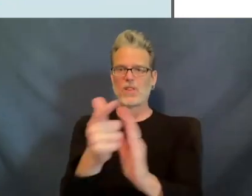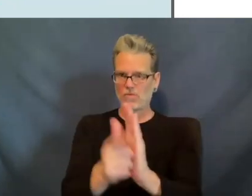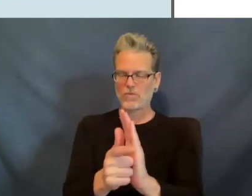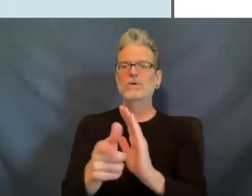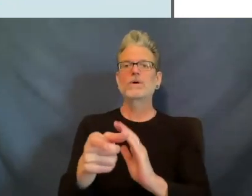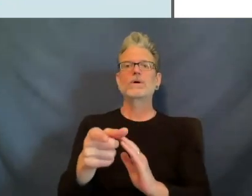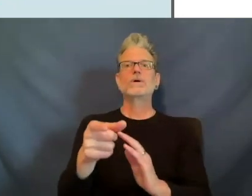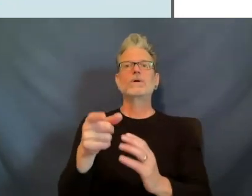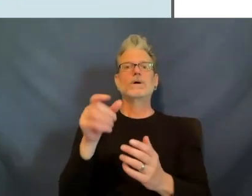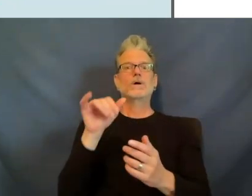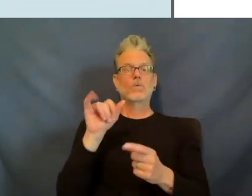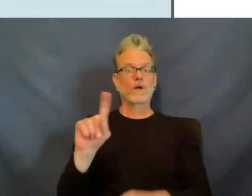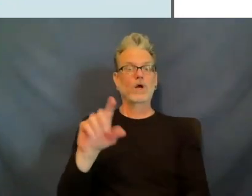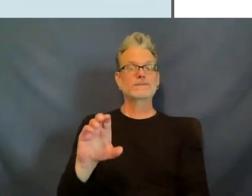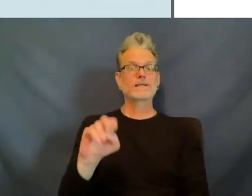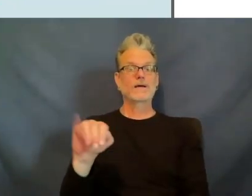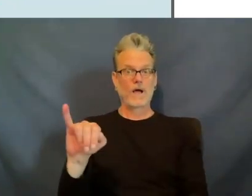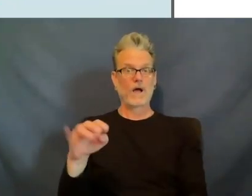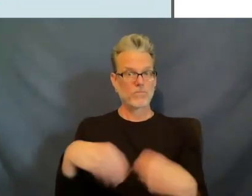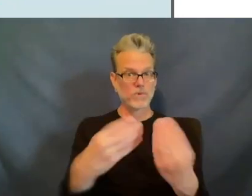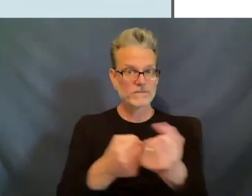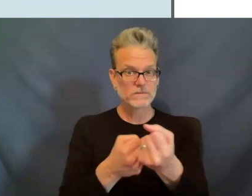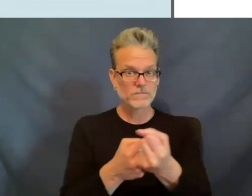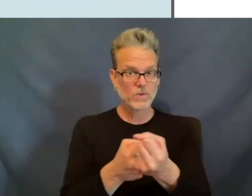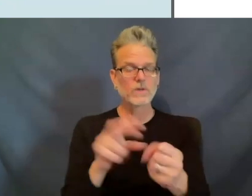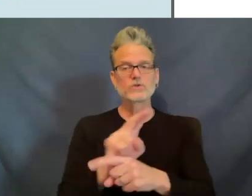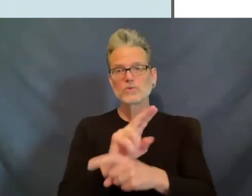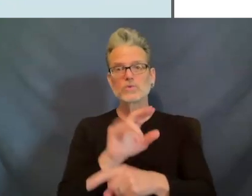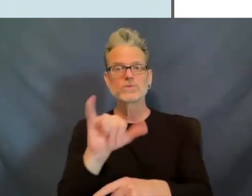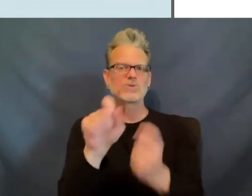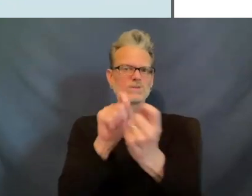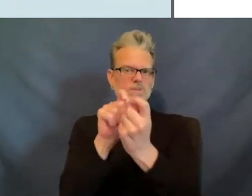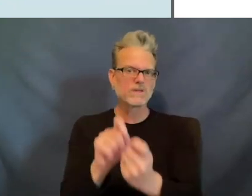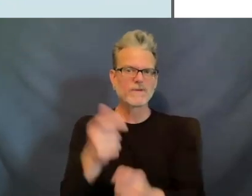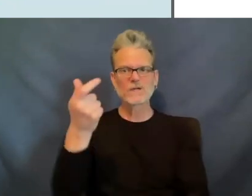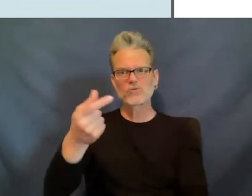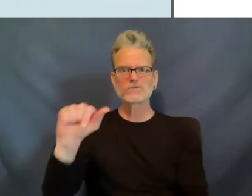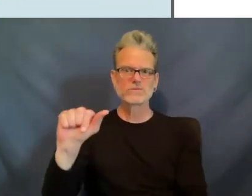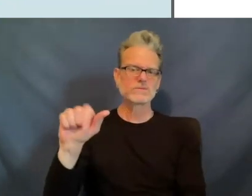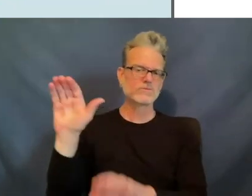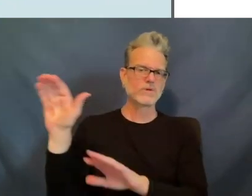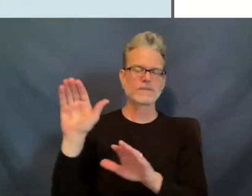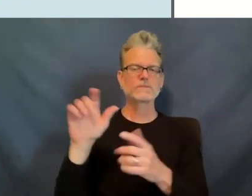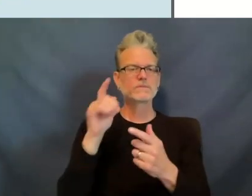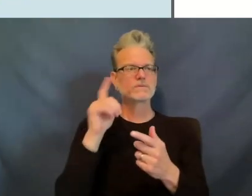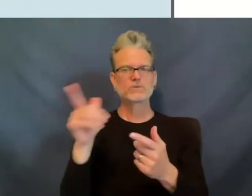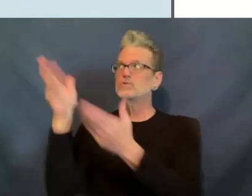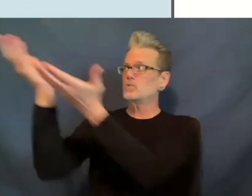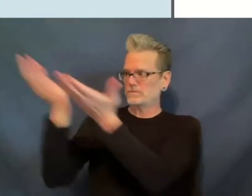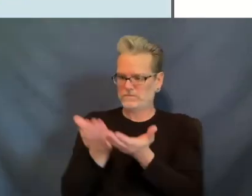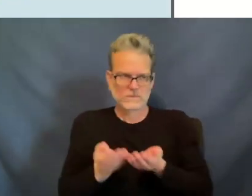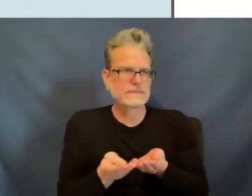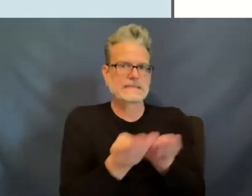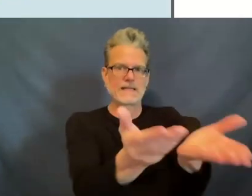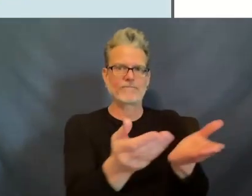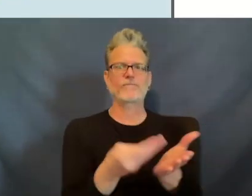where community navigators provide support use these specific grants and cooperative agreements to deliver funding. And we